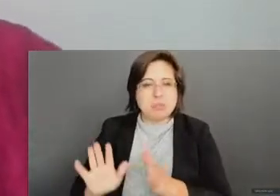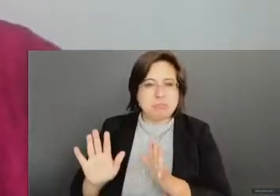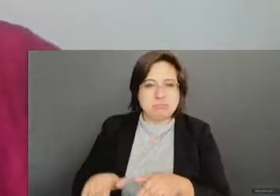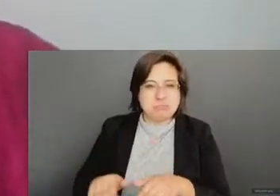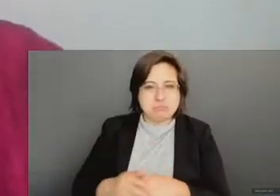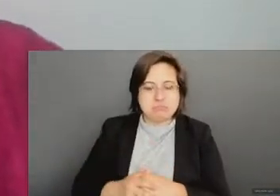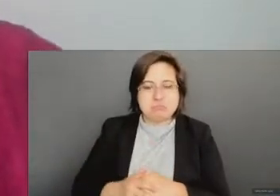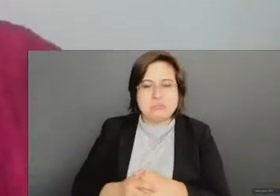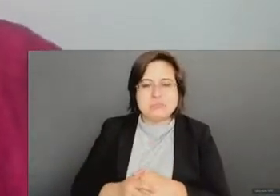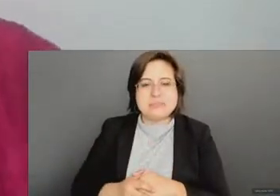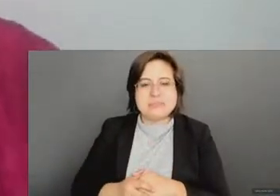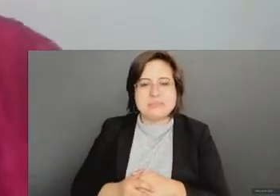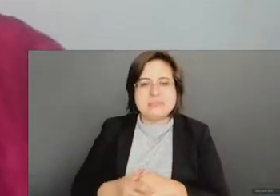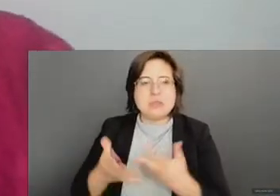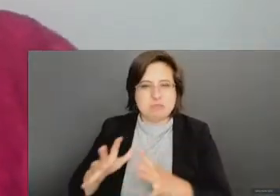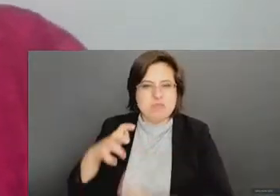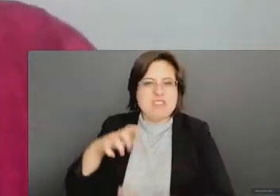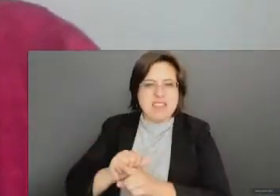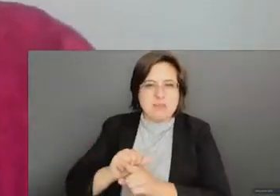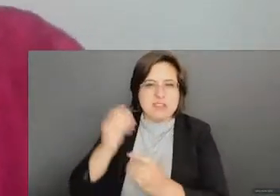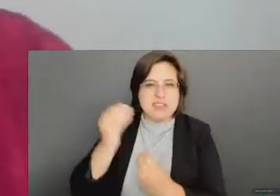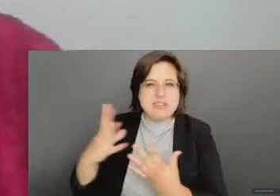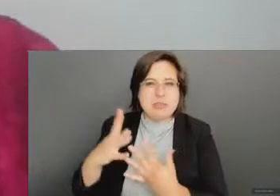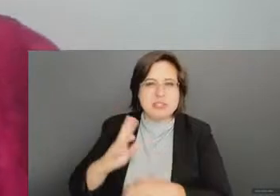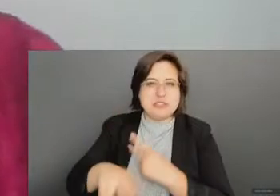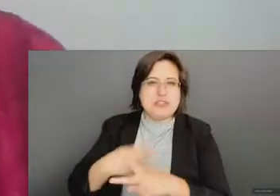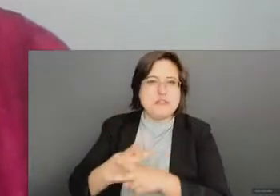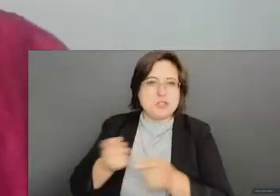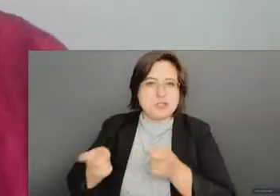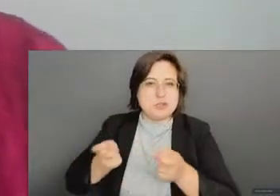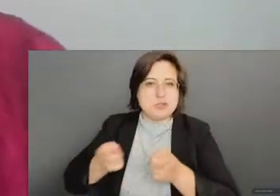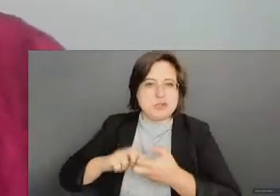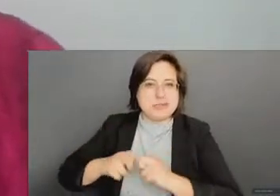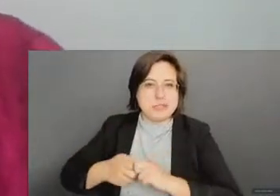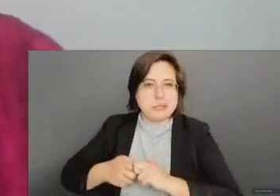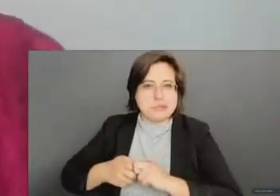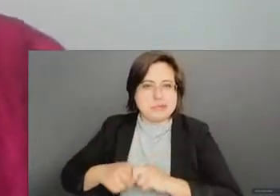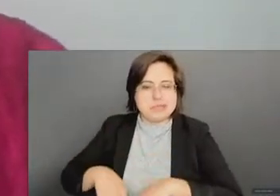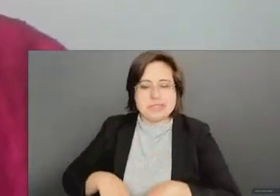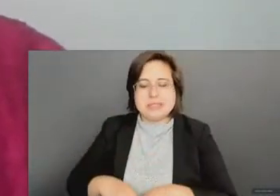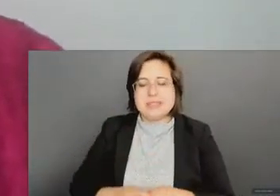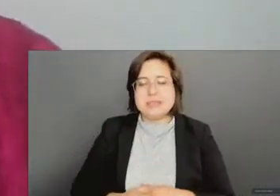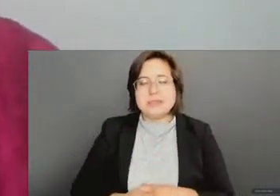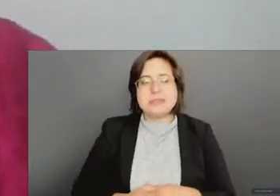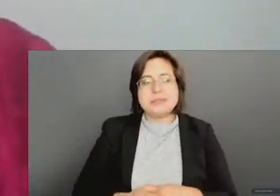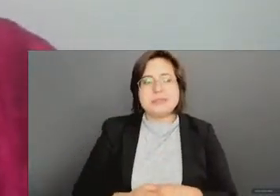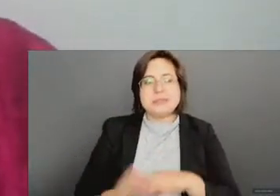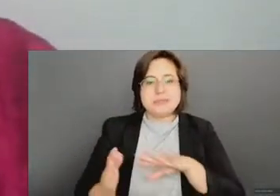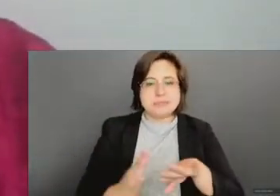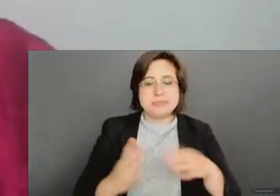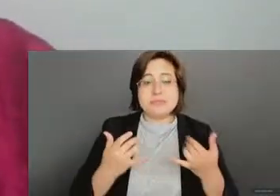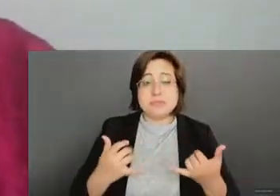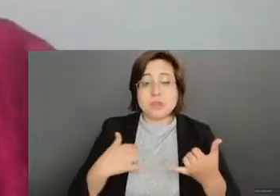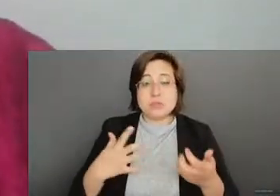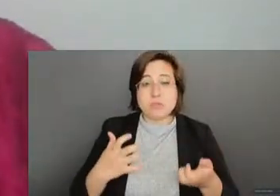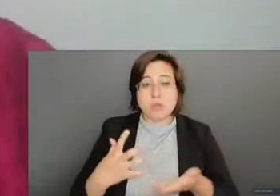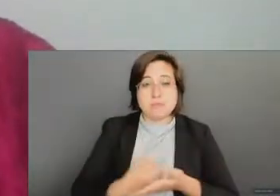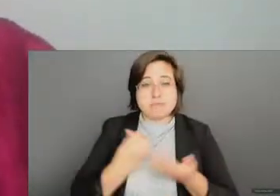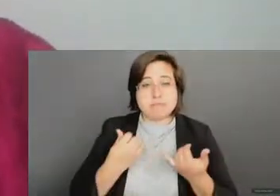friendly amendment is captured, just a version control issue. I also want to take the opportunity